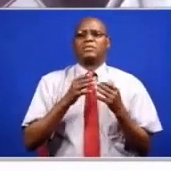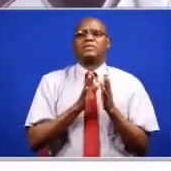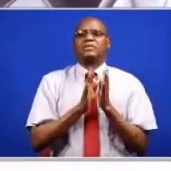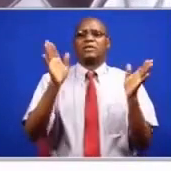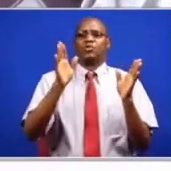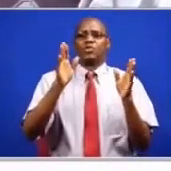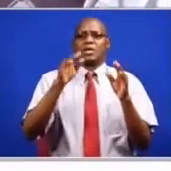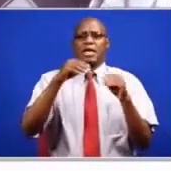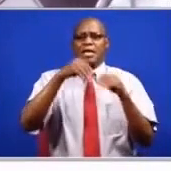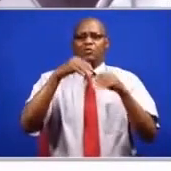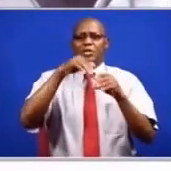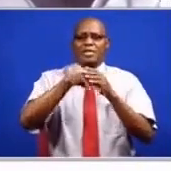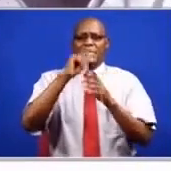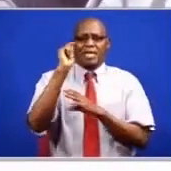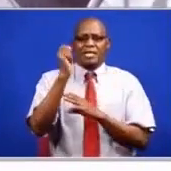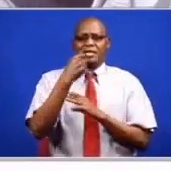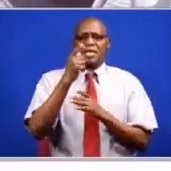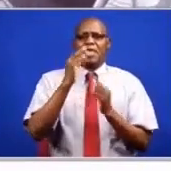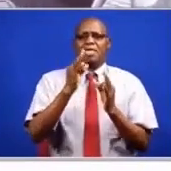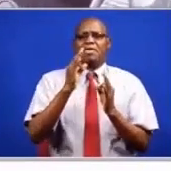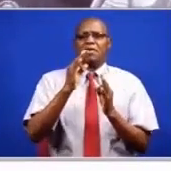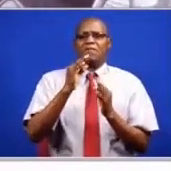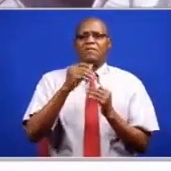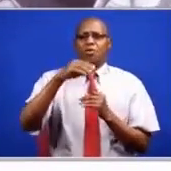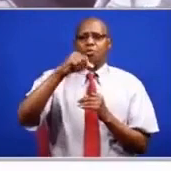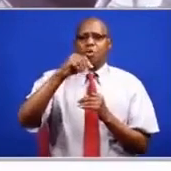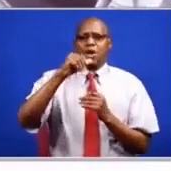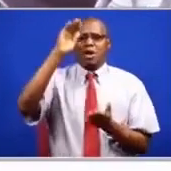Kenya if the price of unga will not fall.